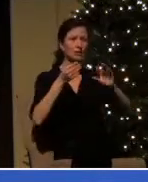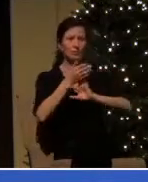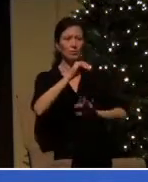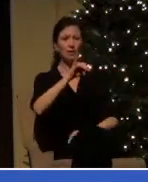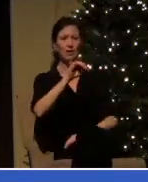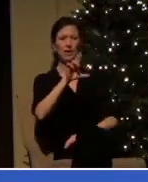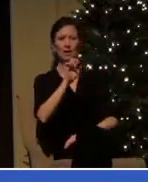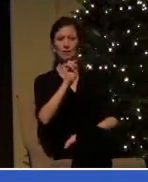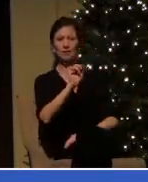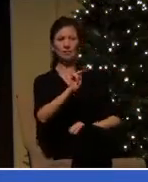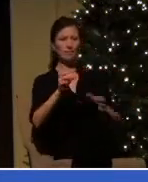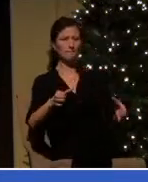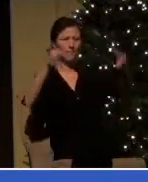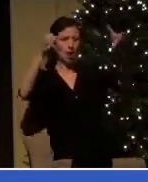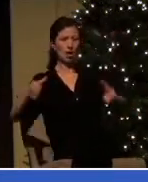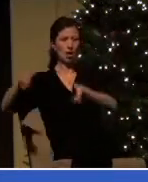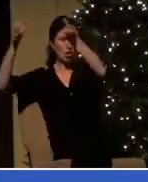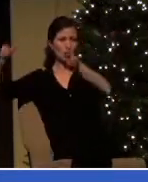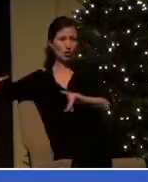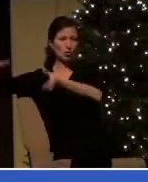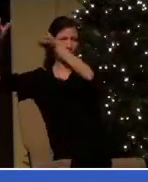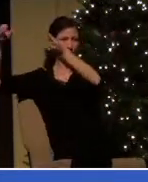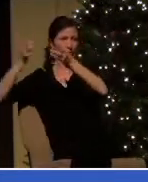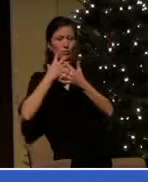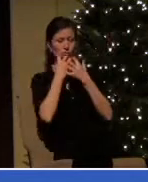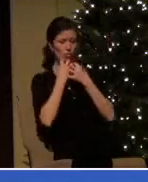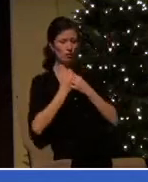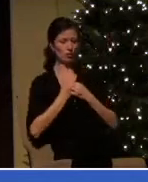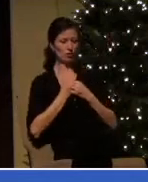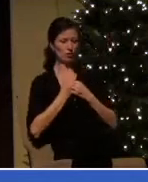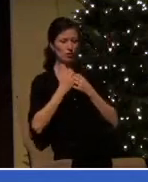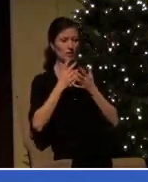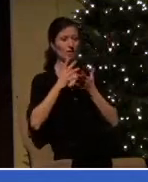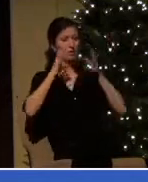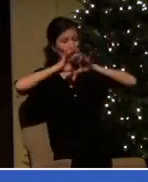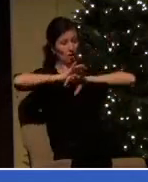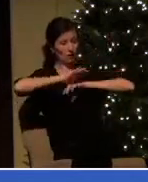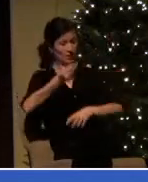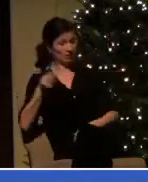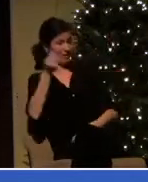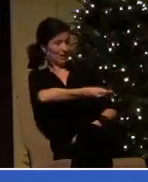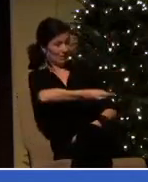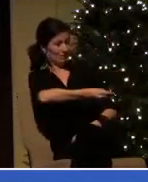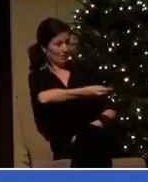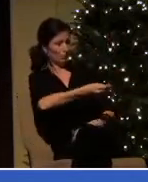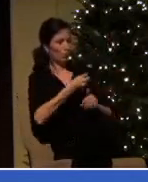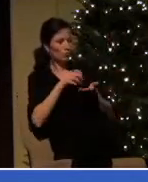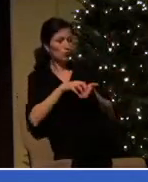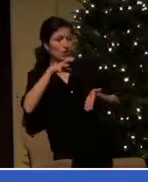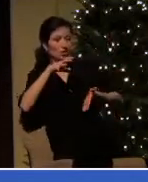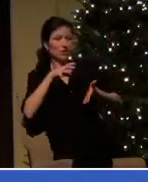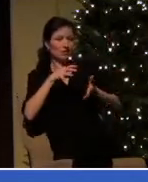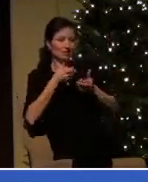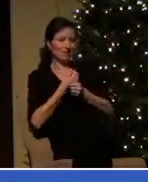iron. I will give you the treasures of darkness, riches stored in secret places, so that you may know that